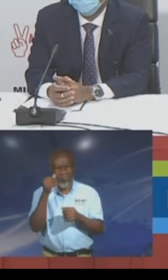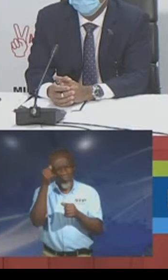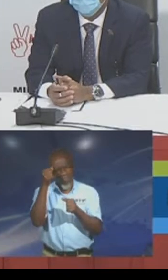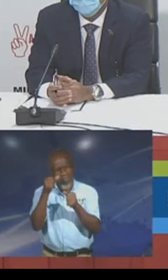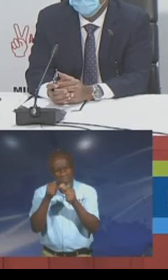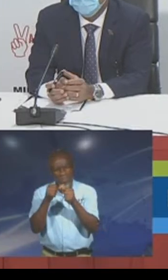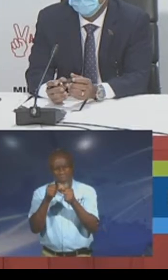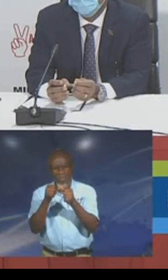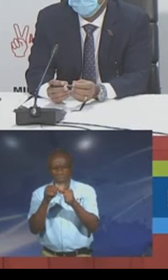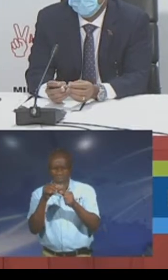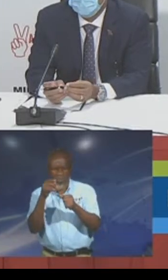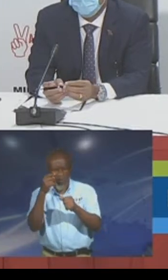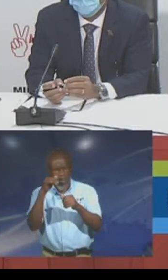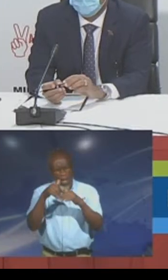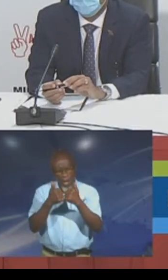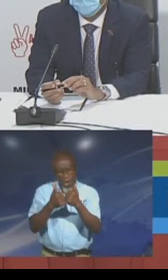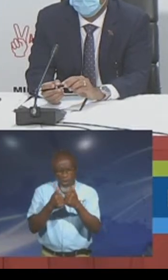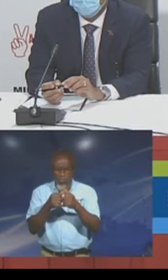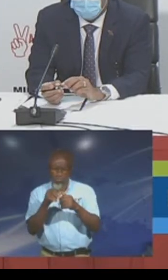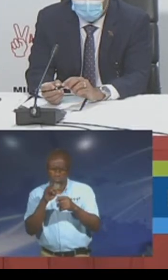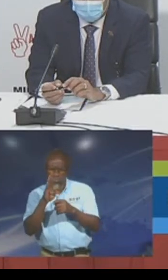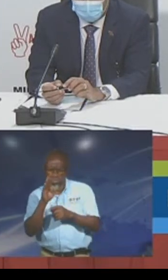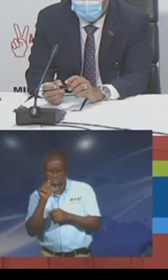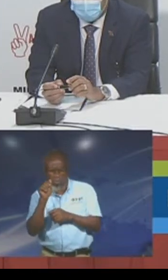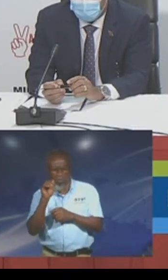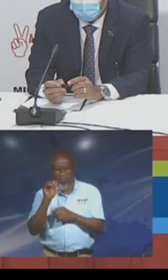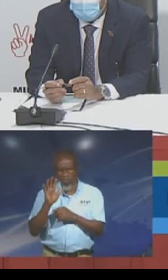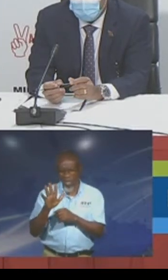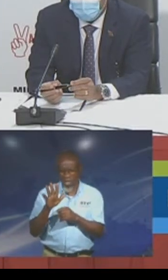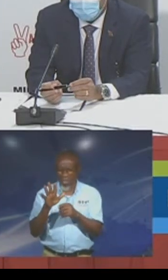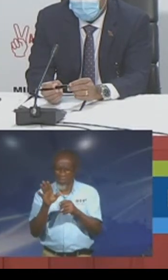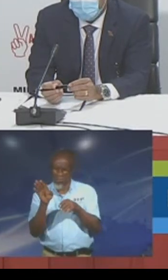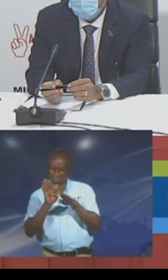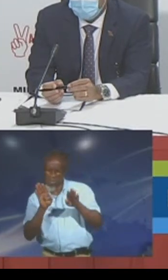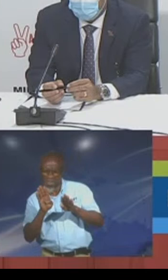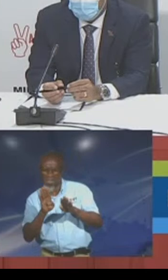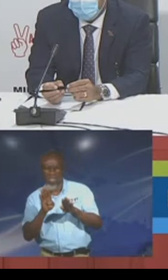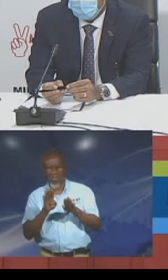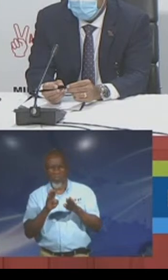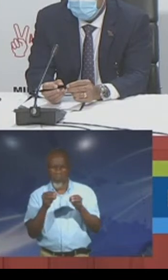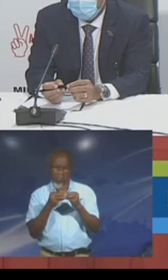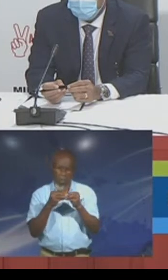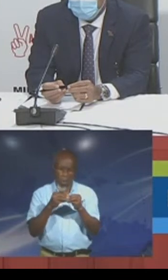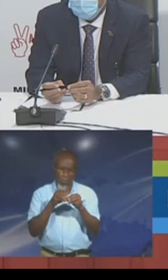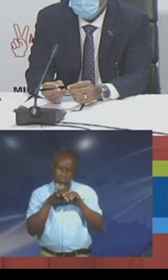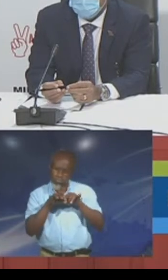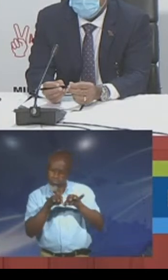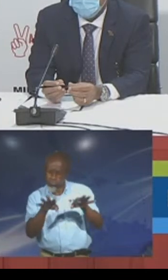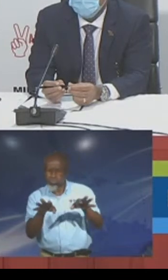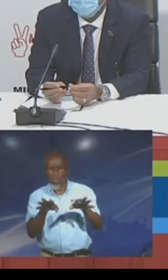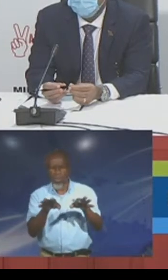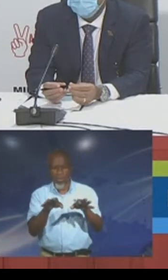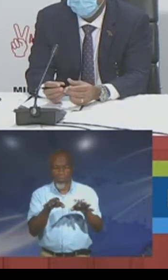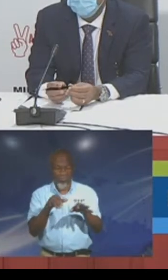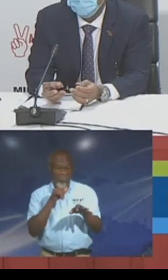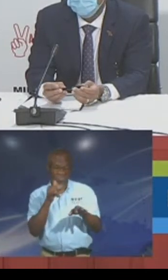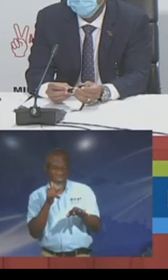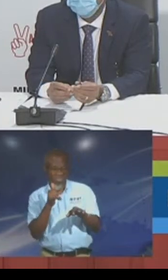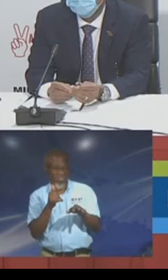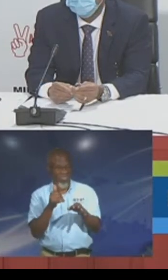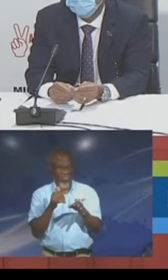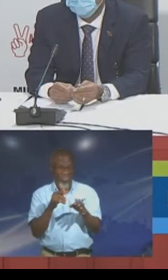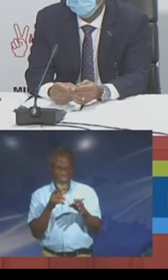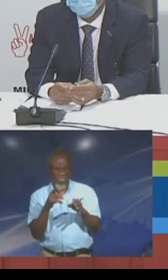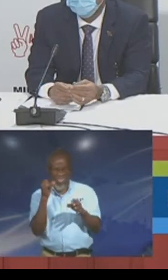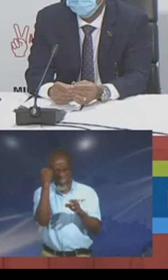the characteristics of BA5, it being more transmissible, not necessarily more dangerous, because we haven't seen too